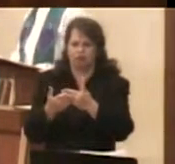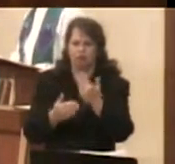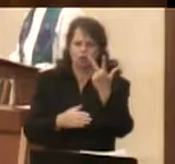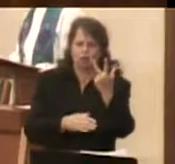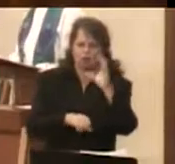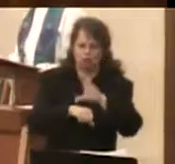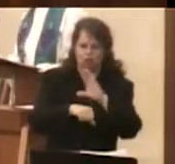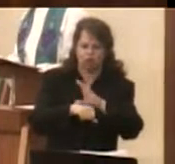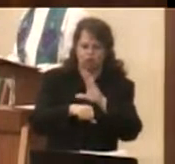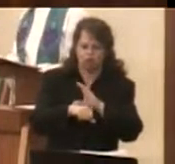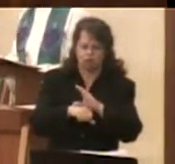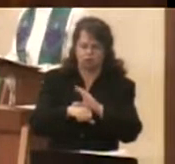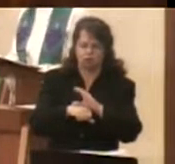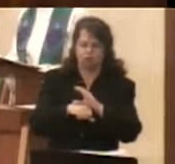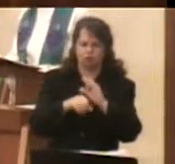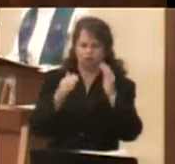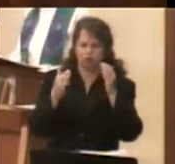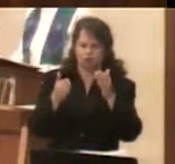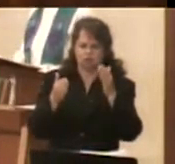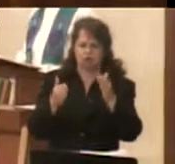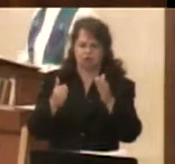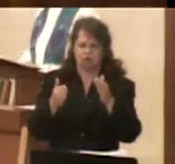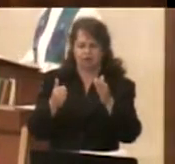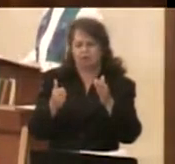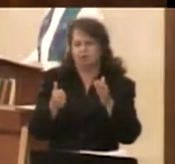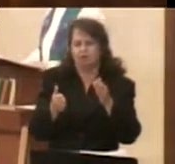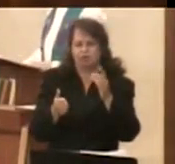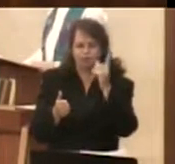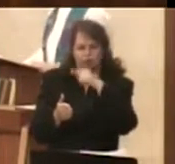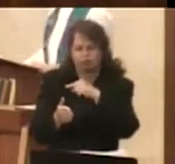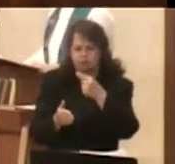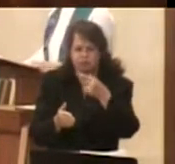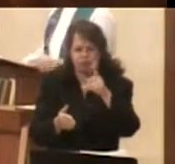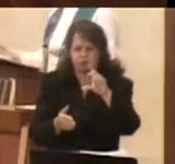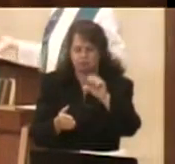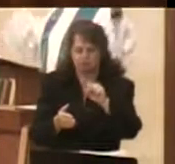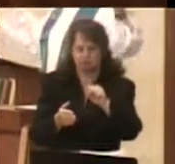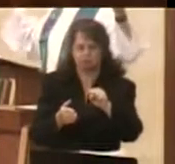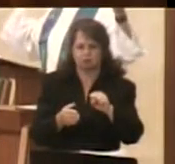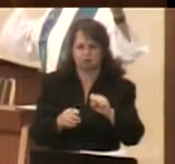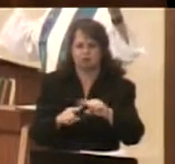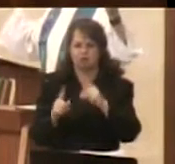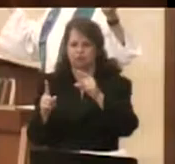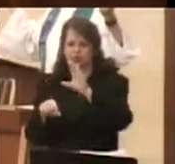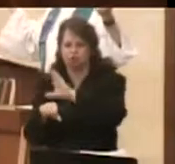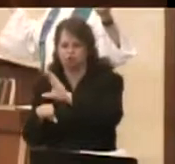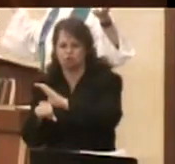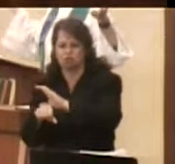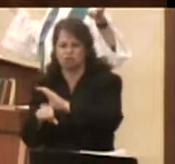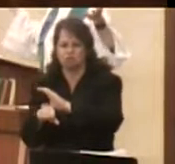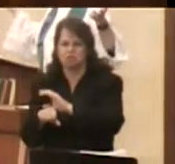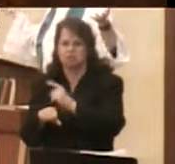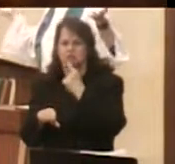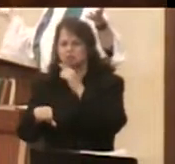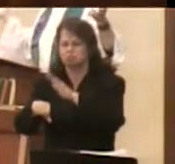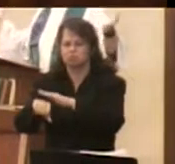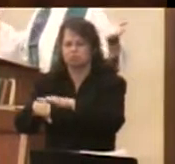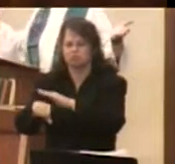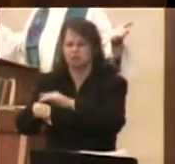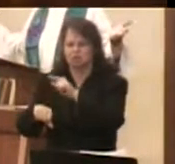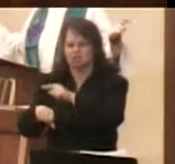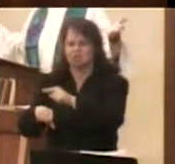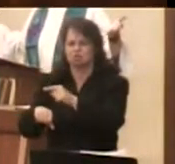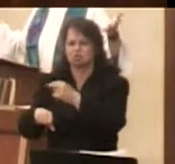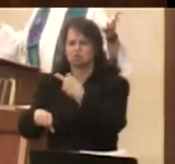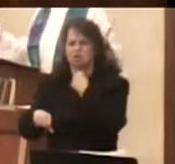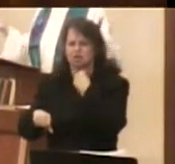direct repentance based on the worship of false gods. Another church is given a wake-up call, for they are stuck in spiritual